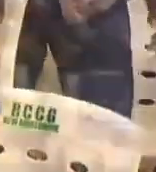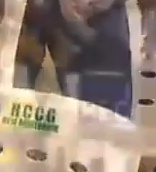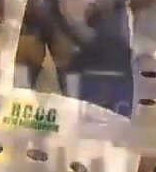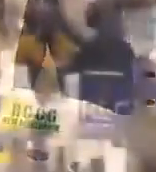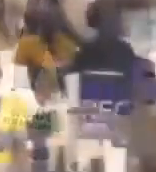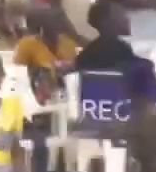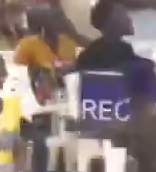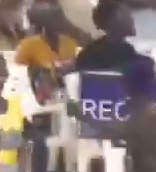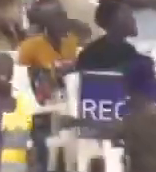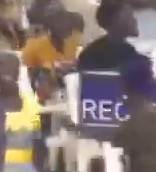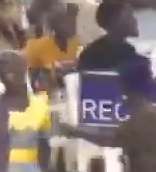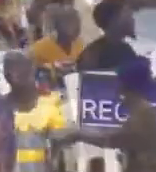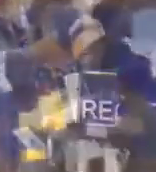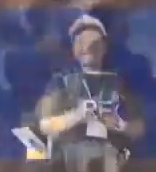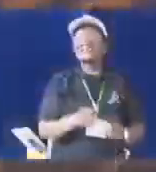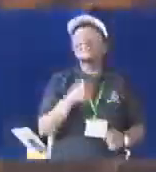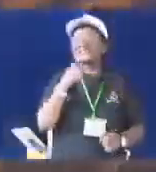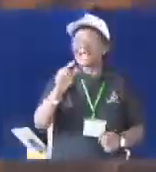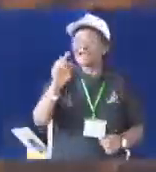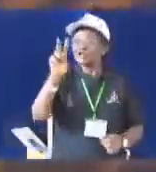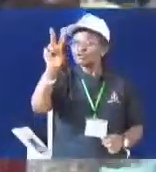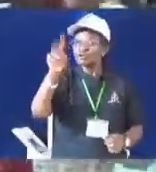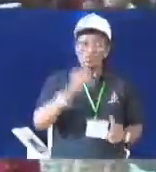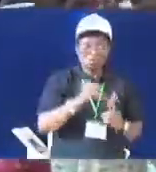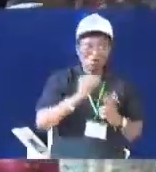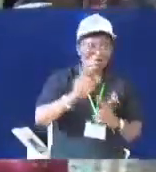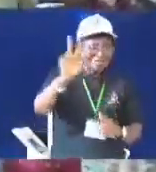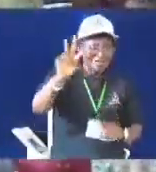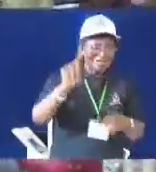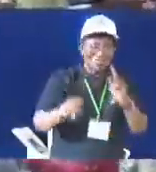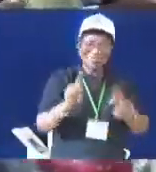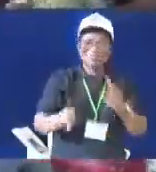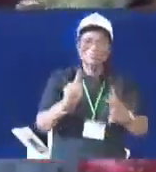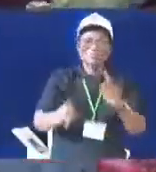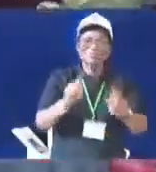Oh, go ahead, tell two or three people.